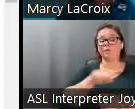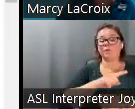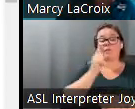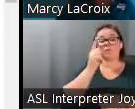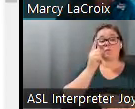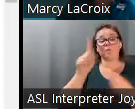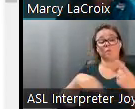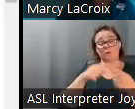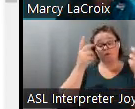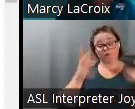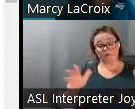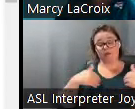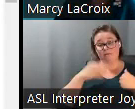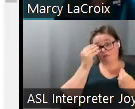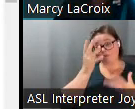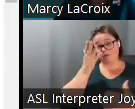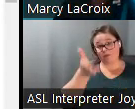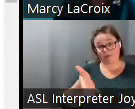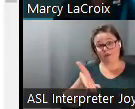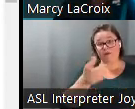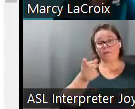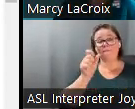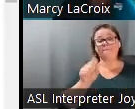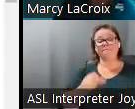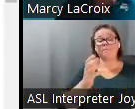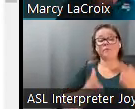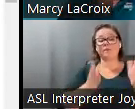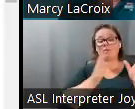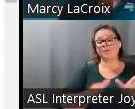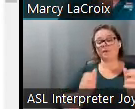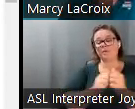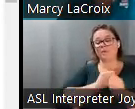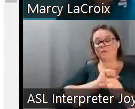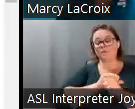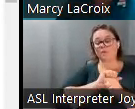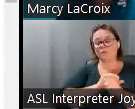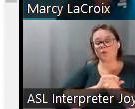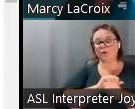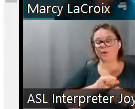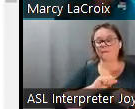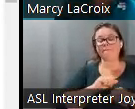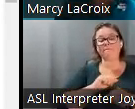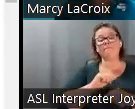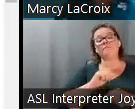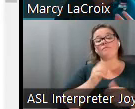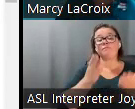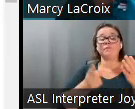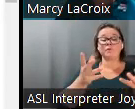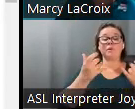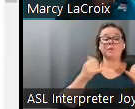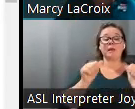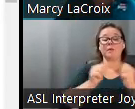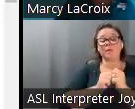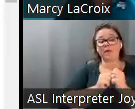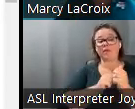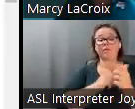have that information in there, you can perhaps play with work. Maybe you wanna play with, what does it